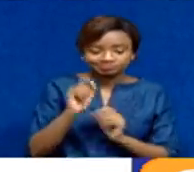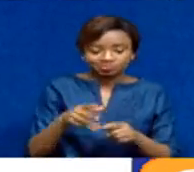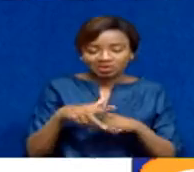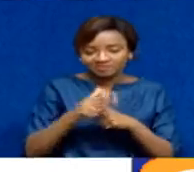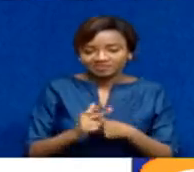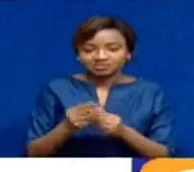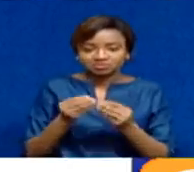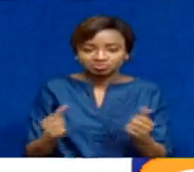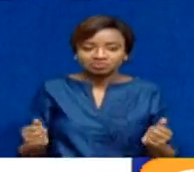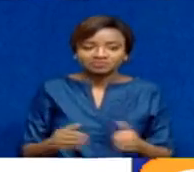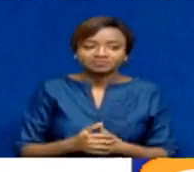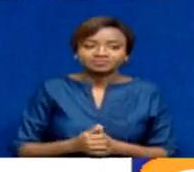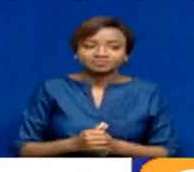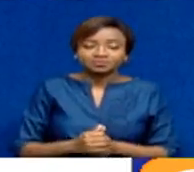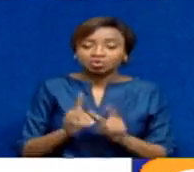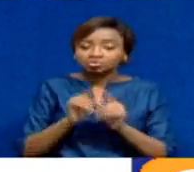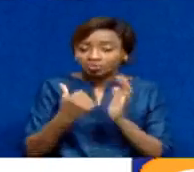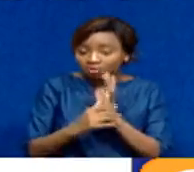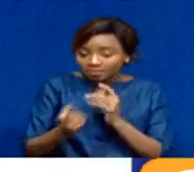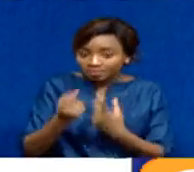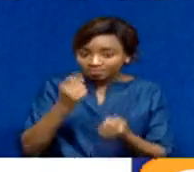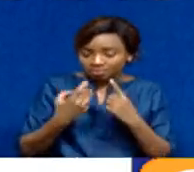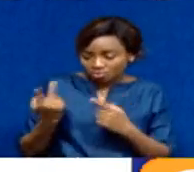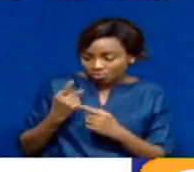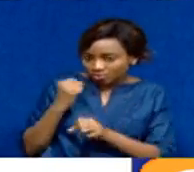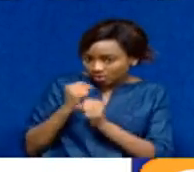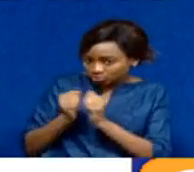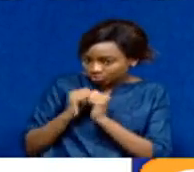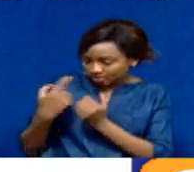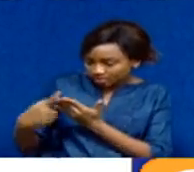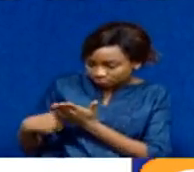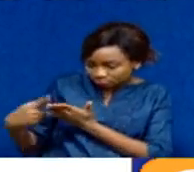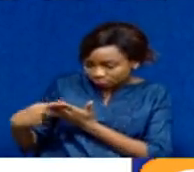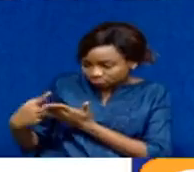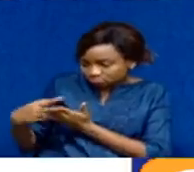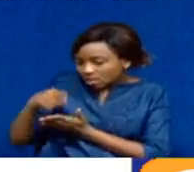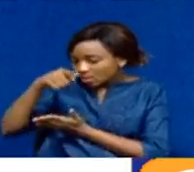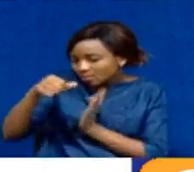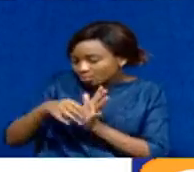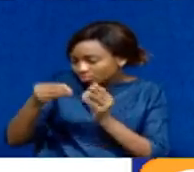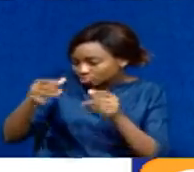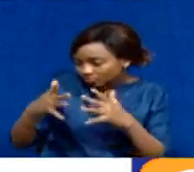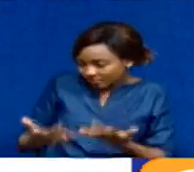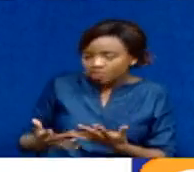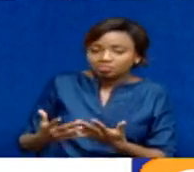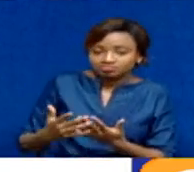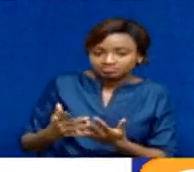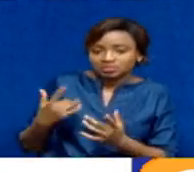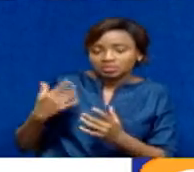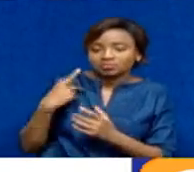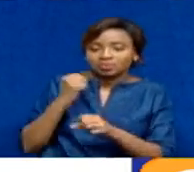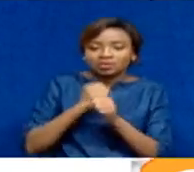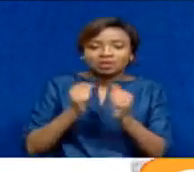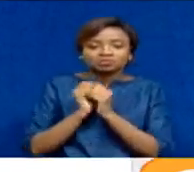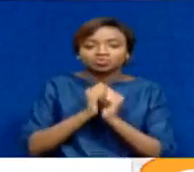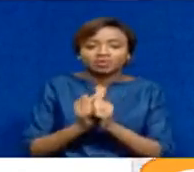that we exchange notes, so that if anybody does anything wrong on this side, we are informed the other side, so that we come together and see how best we